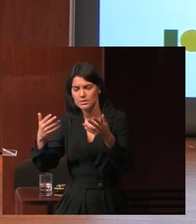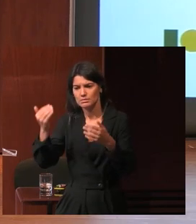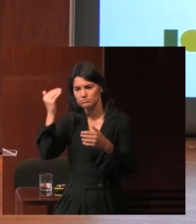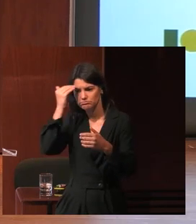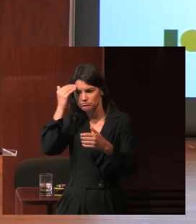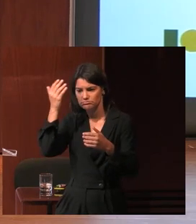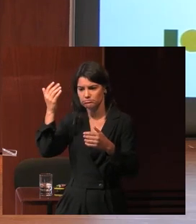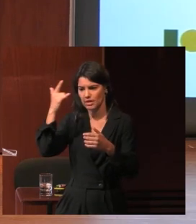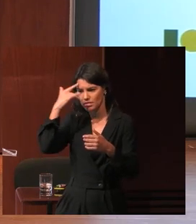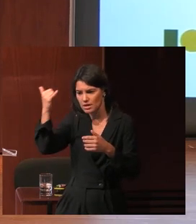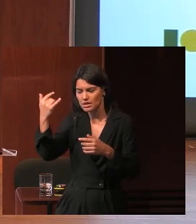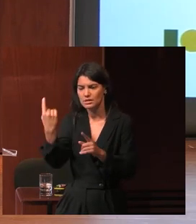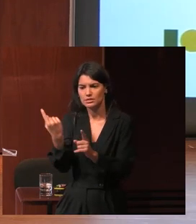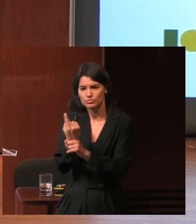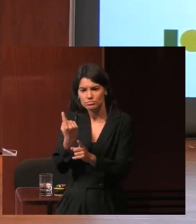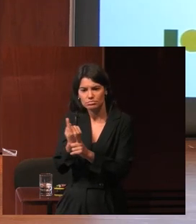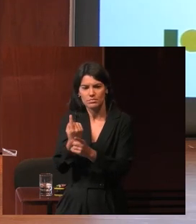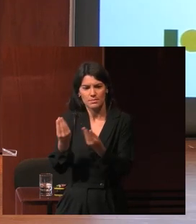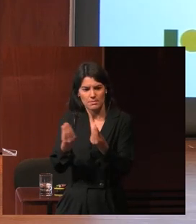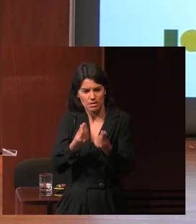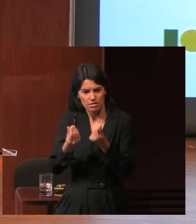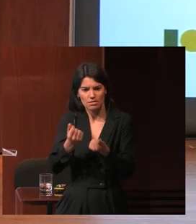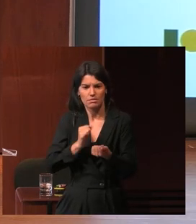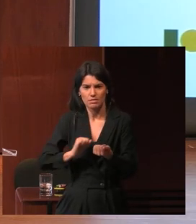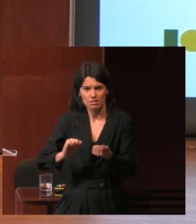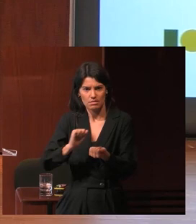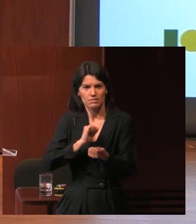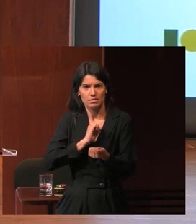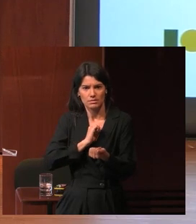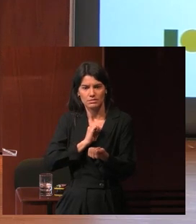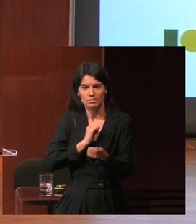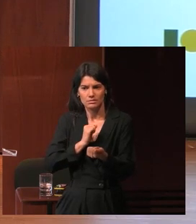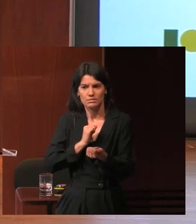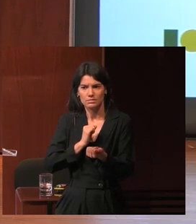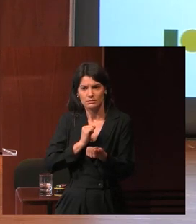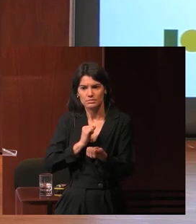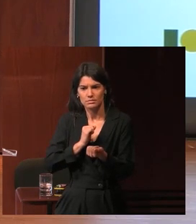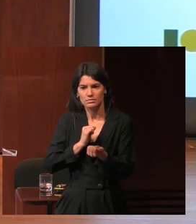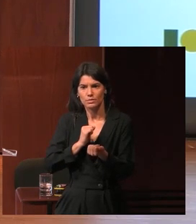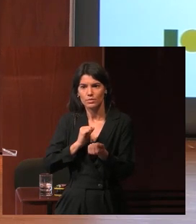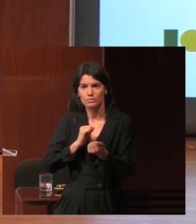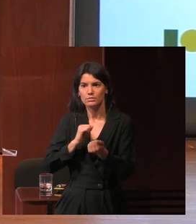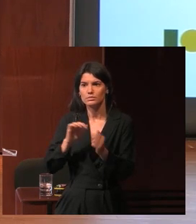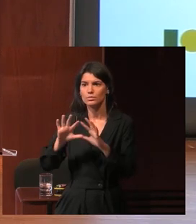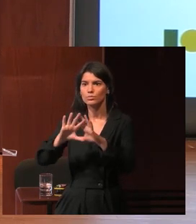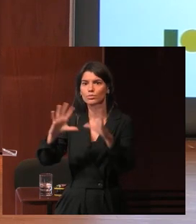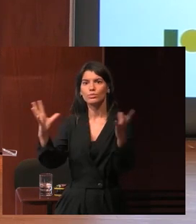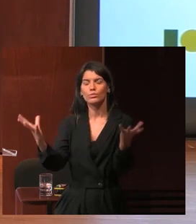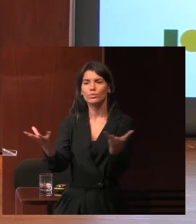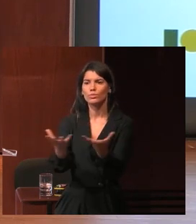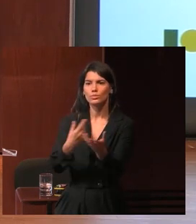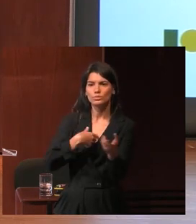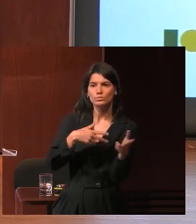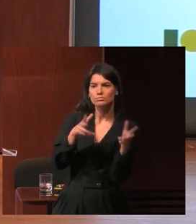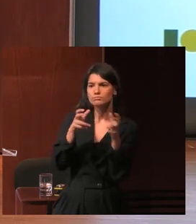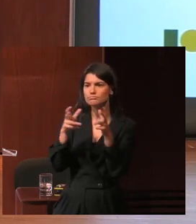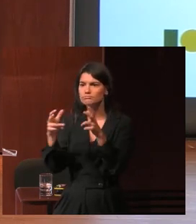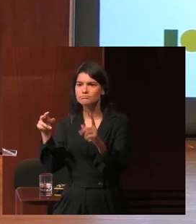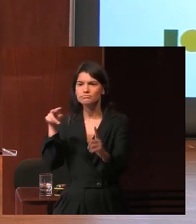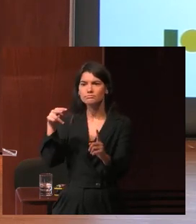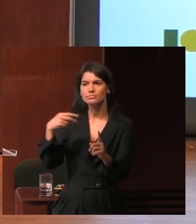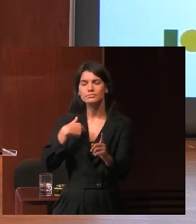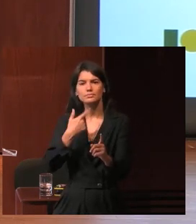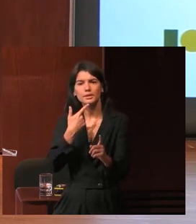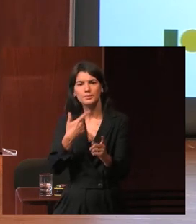see and to look for and interpret the world. Don't you think that we are not giving up with this idea